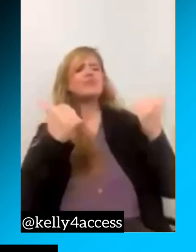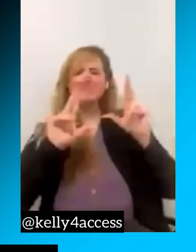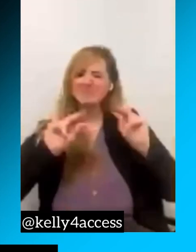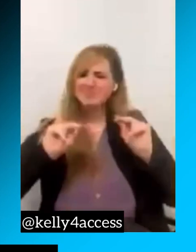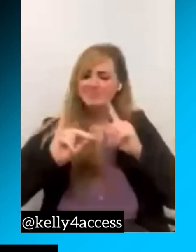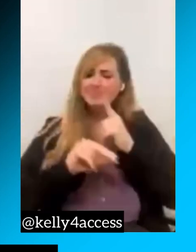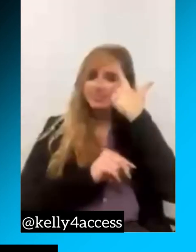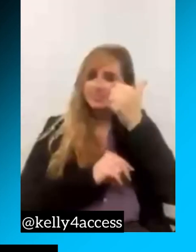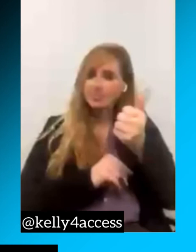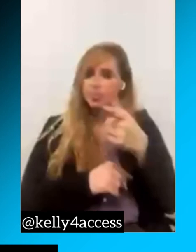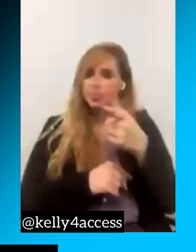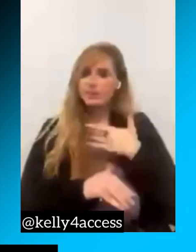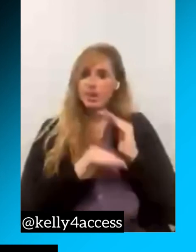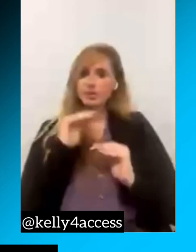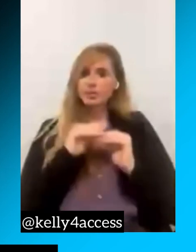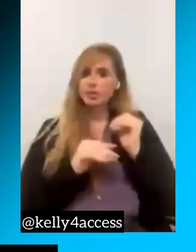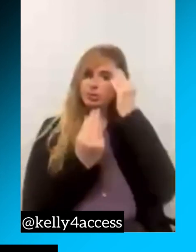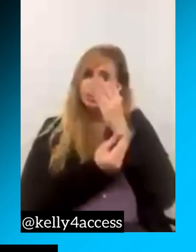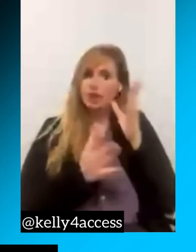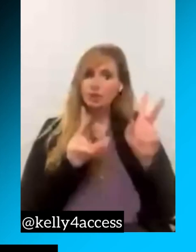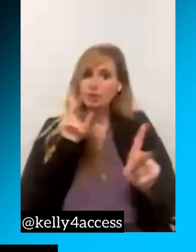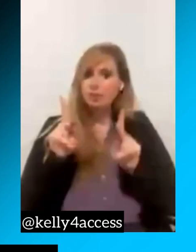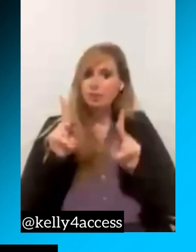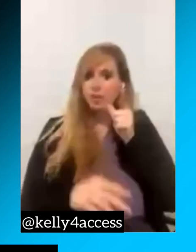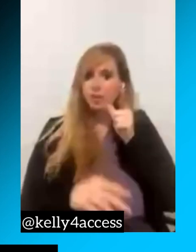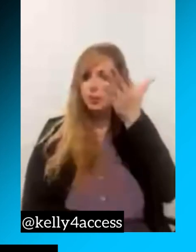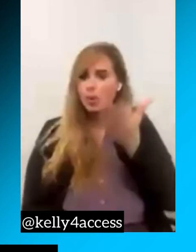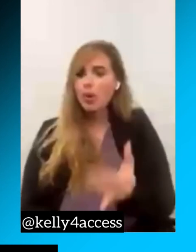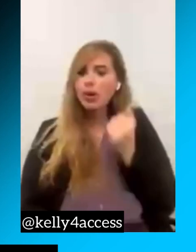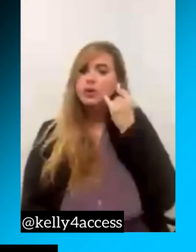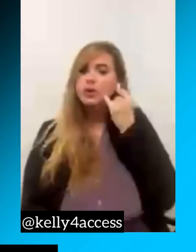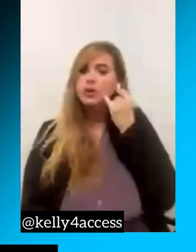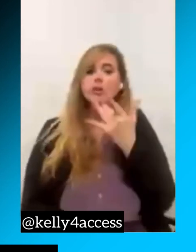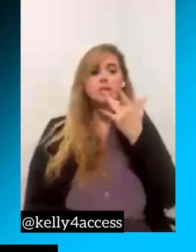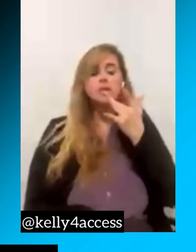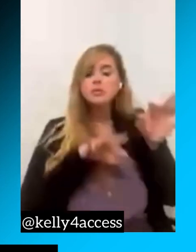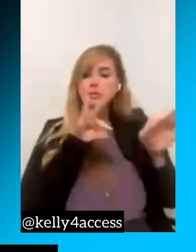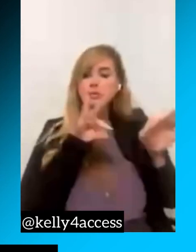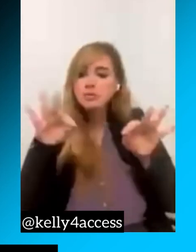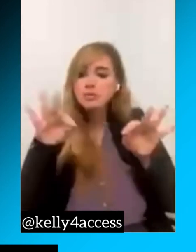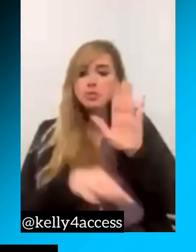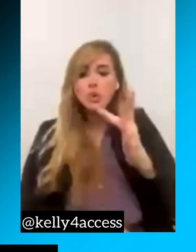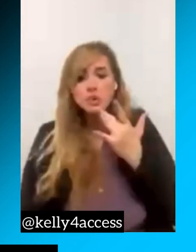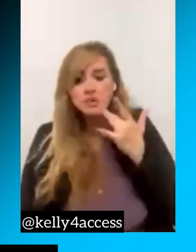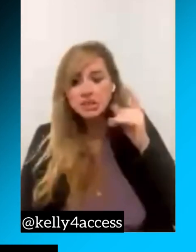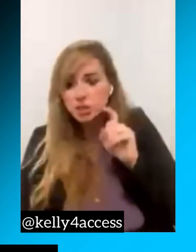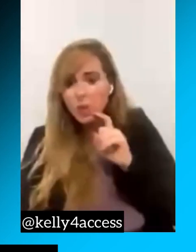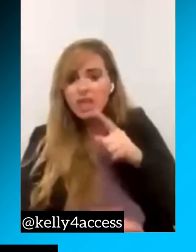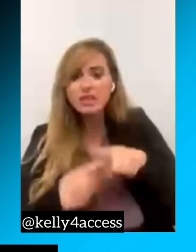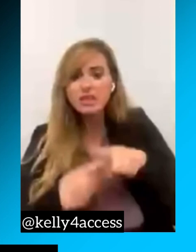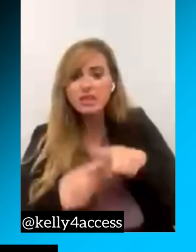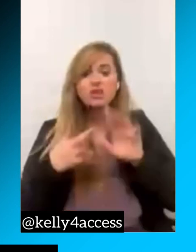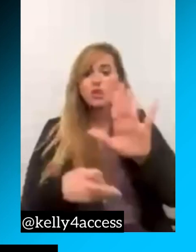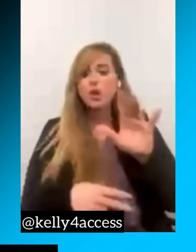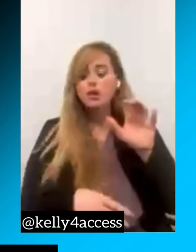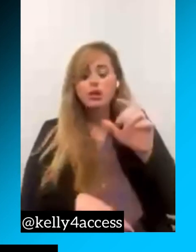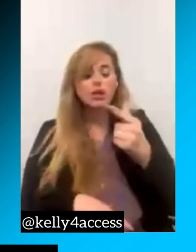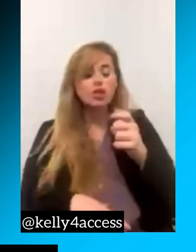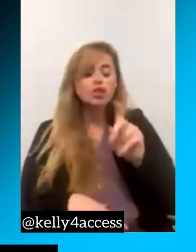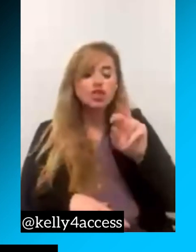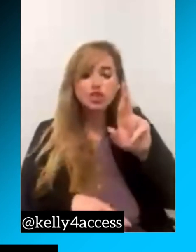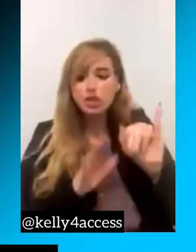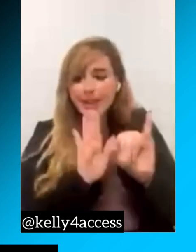life. So if you want to share about sexuality, that's, if you want to share about your gender identity, that's your choice. If you want to share about